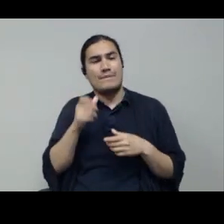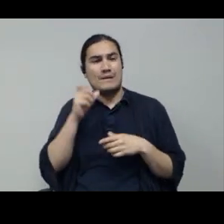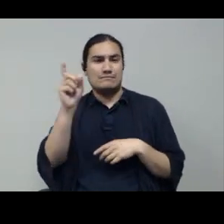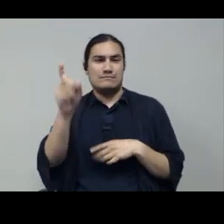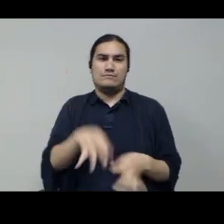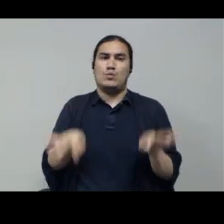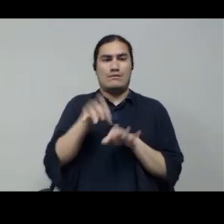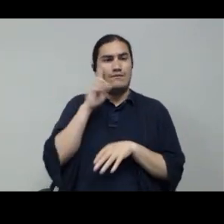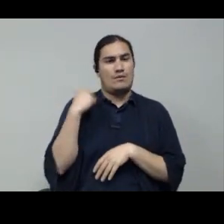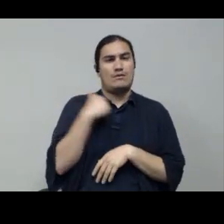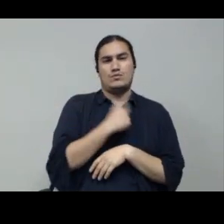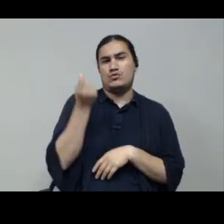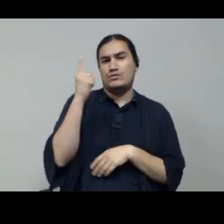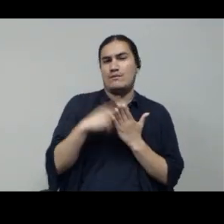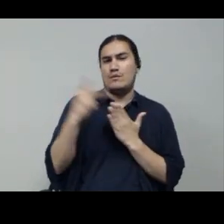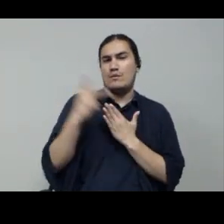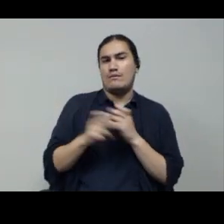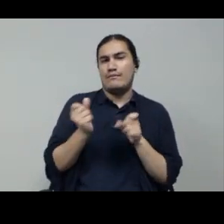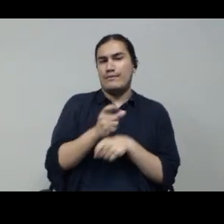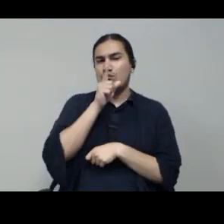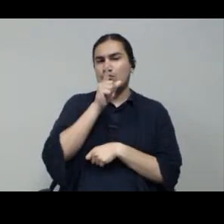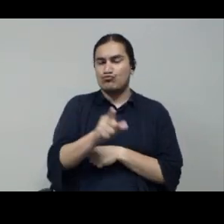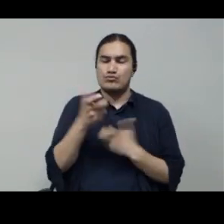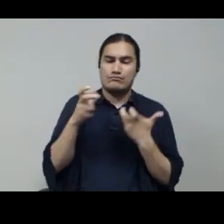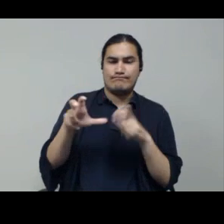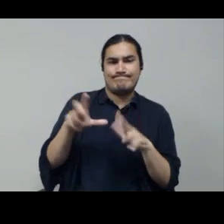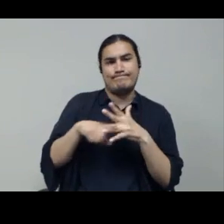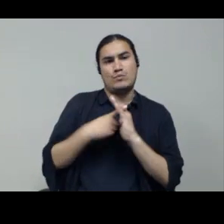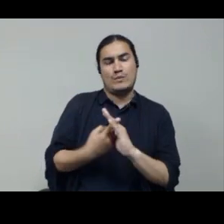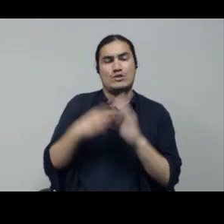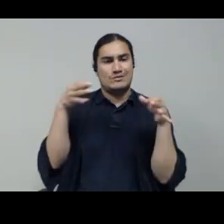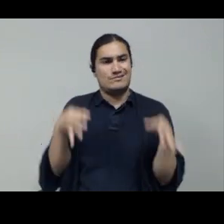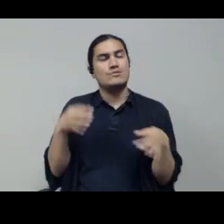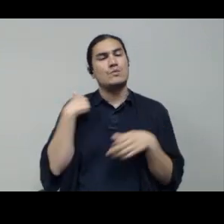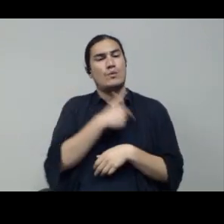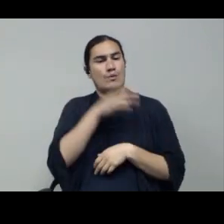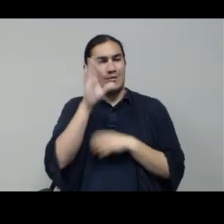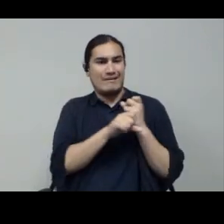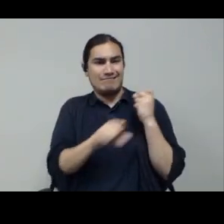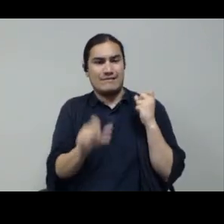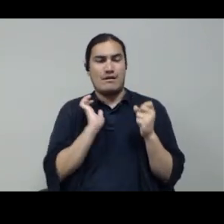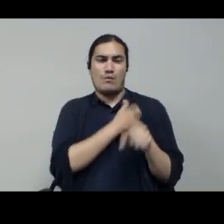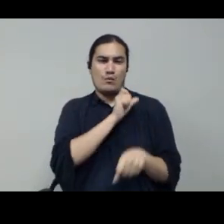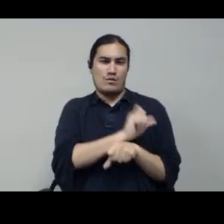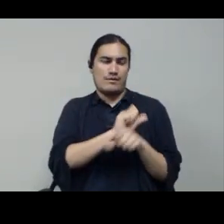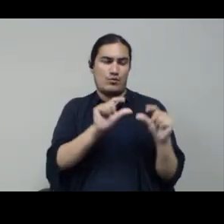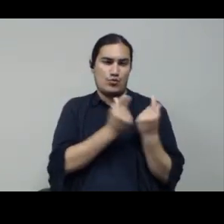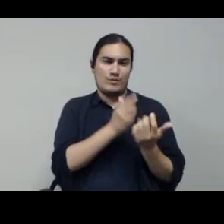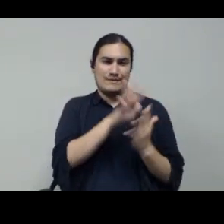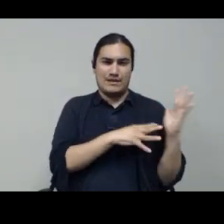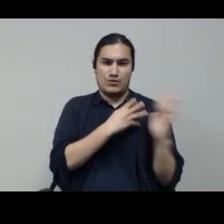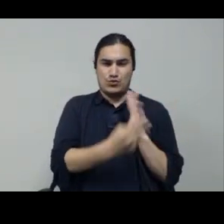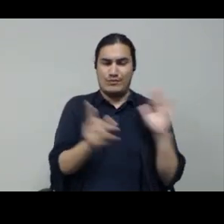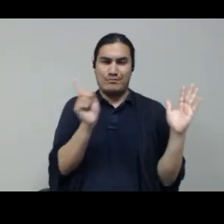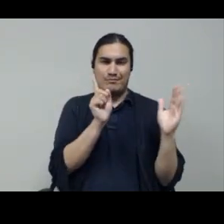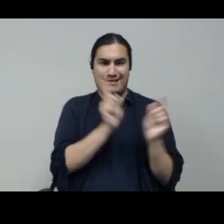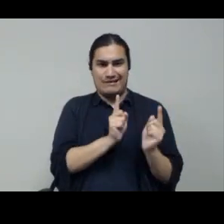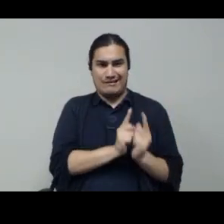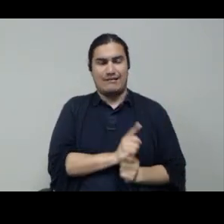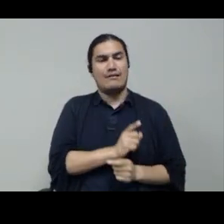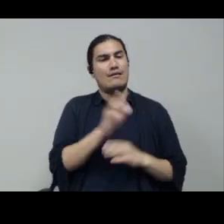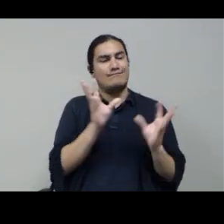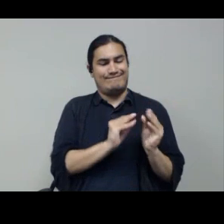fully understand the programs and make key implementation decisions. So we'll be extending our working group schedule and meeting every 6 weeks through